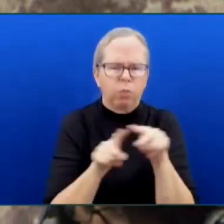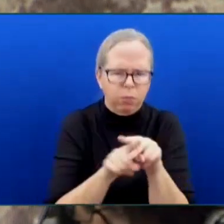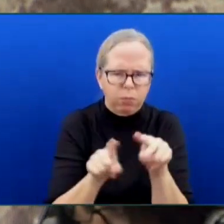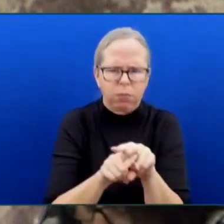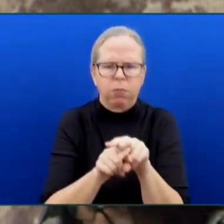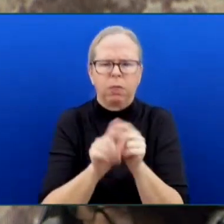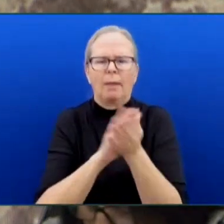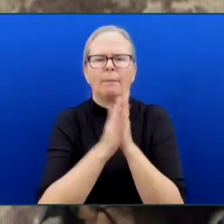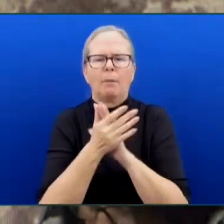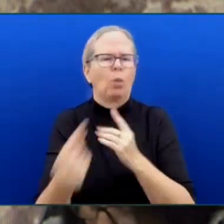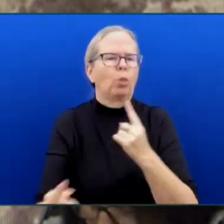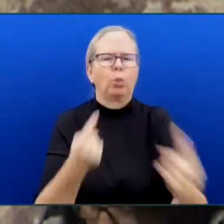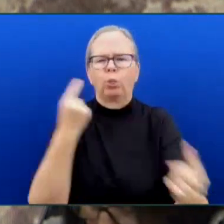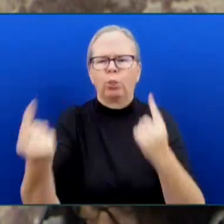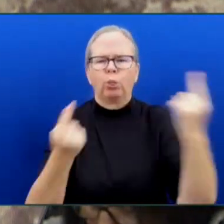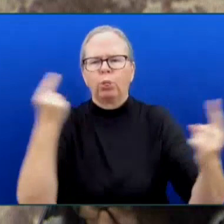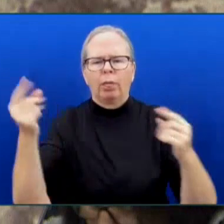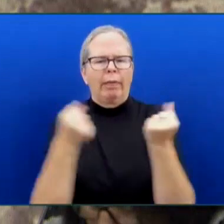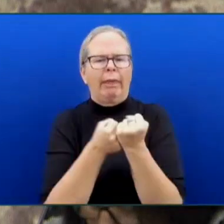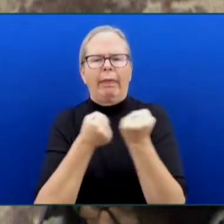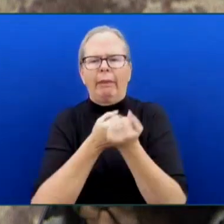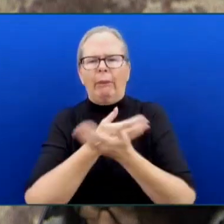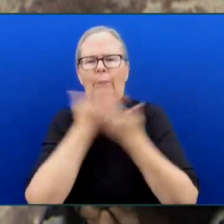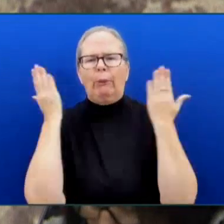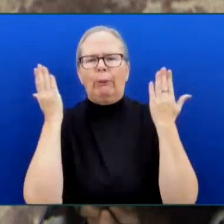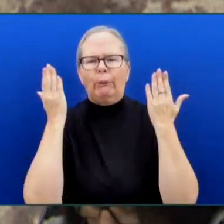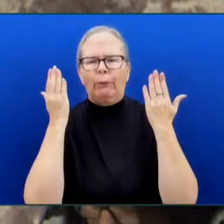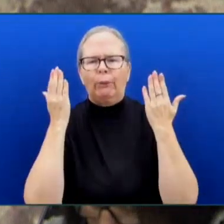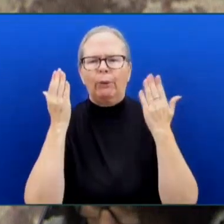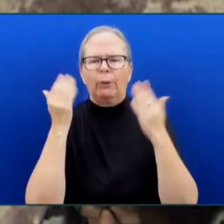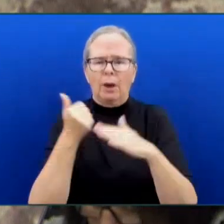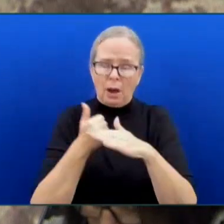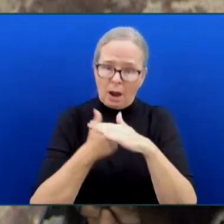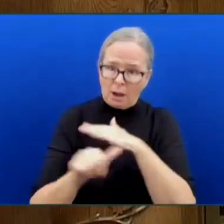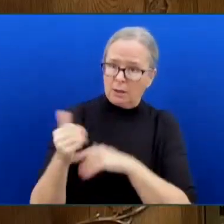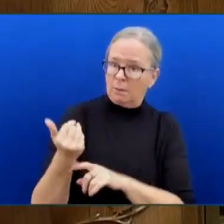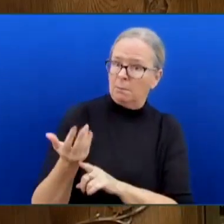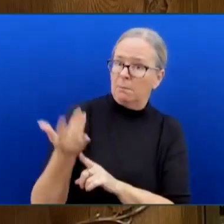previous government where the budget was gutted.